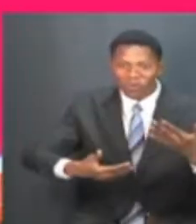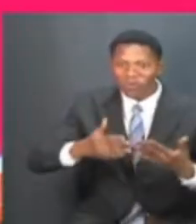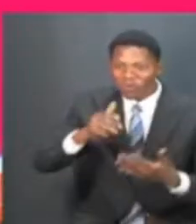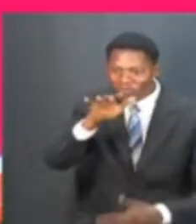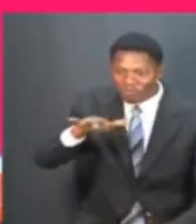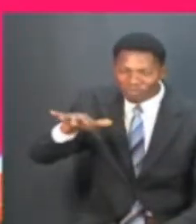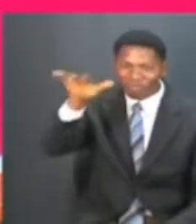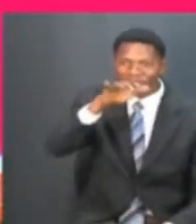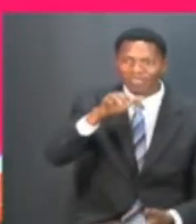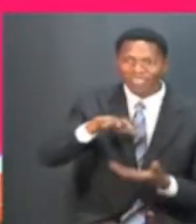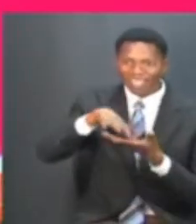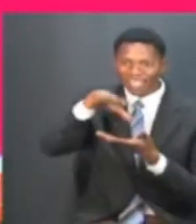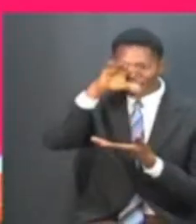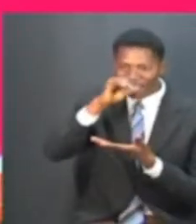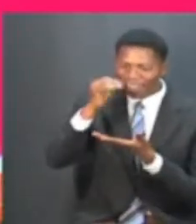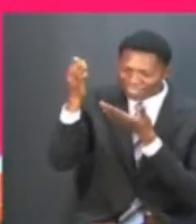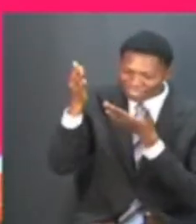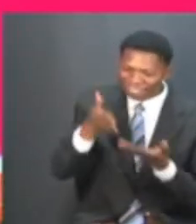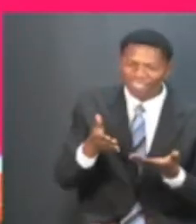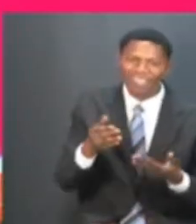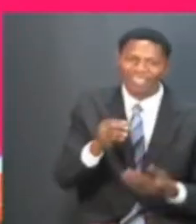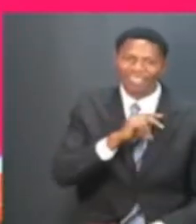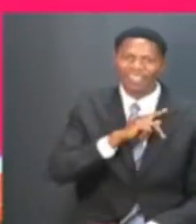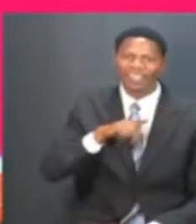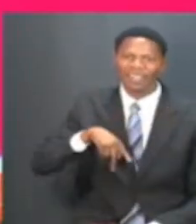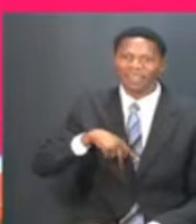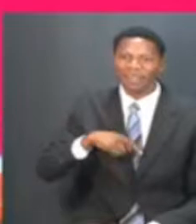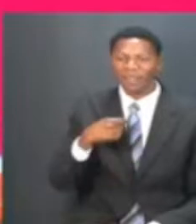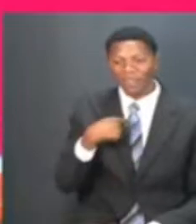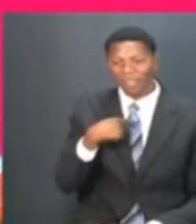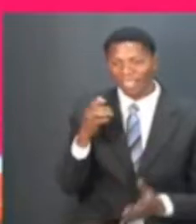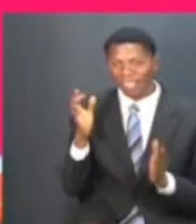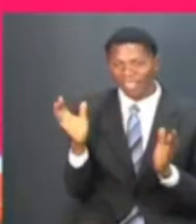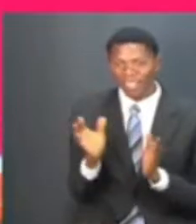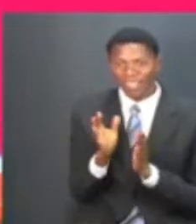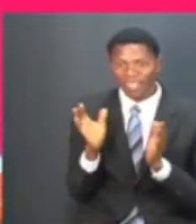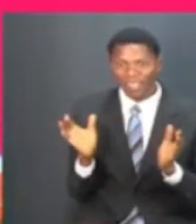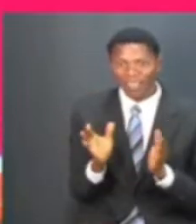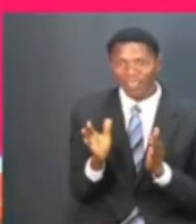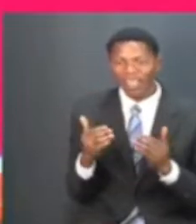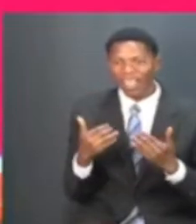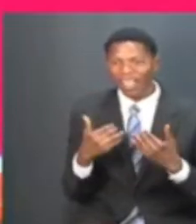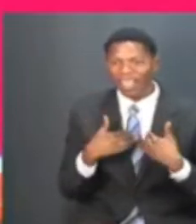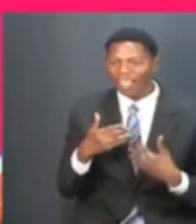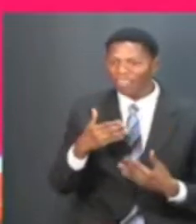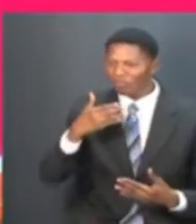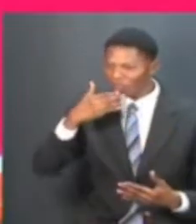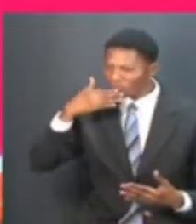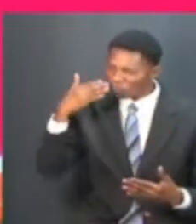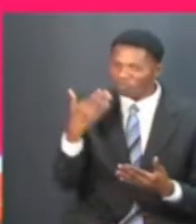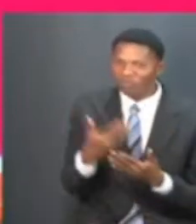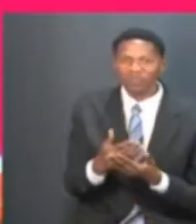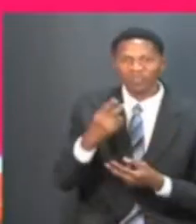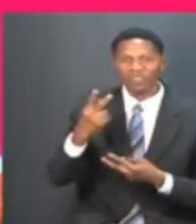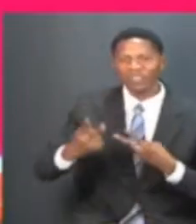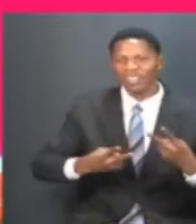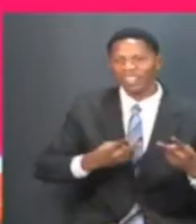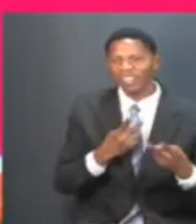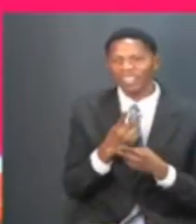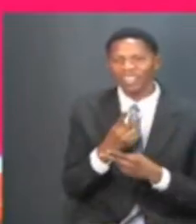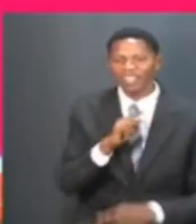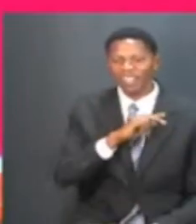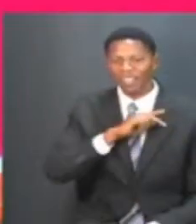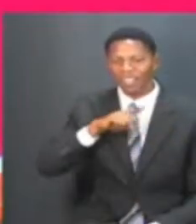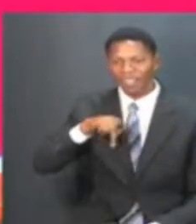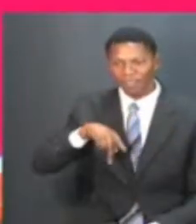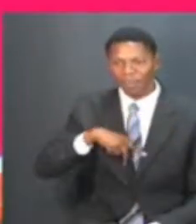to Parliament. I urge you to have a very fruitful visit to Parliament of the